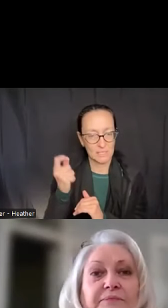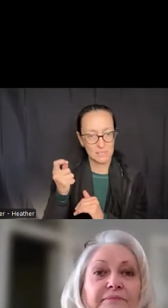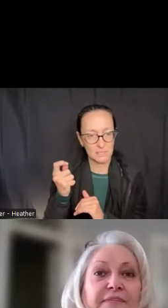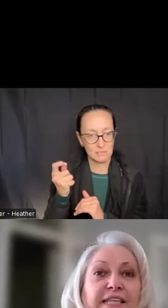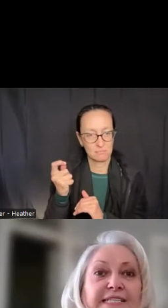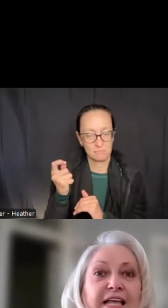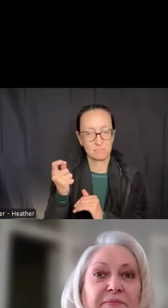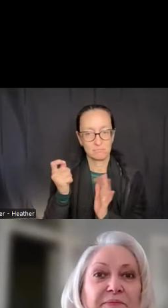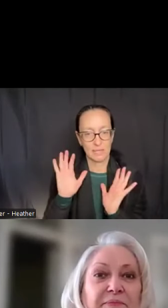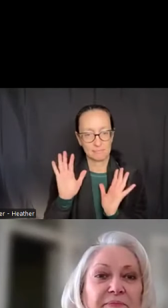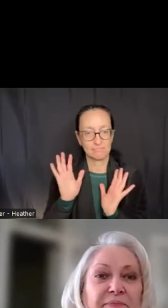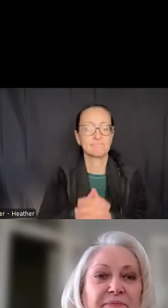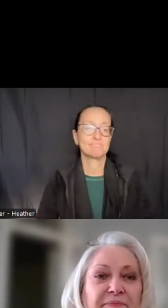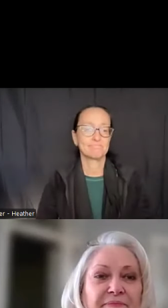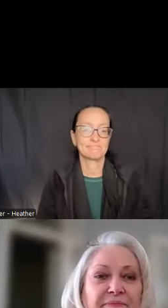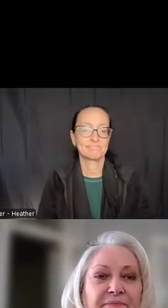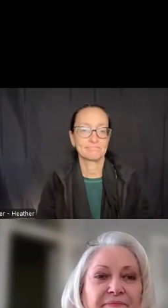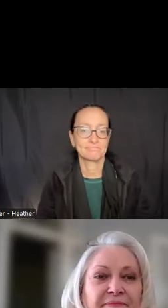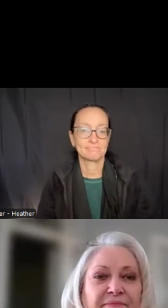account. Next slide.